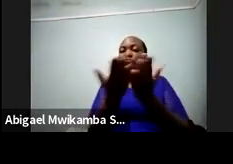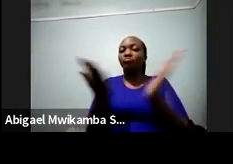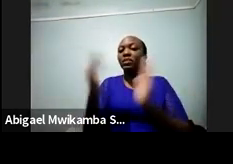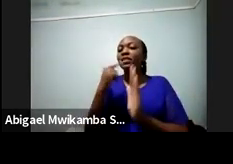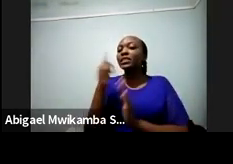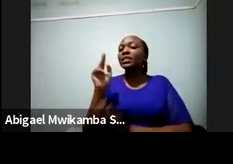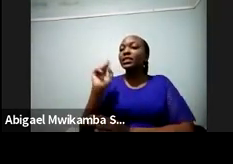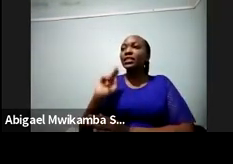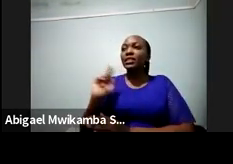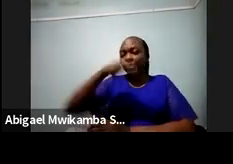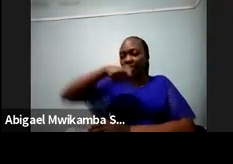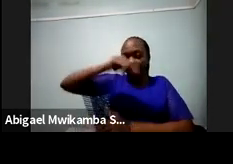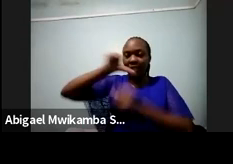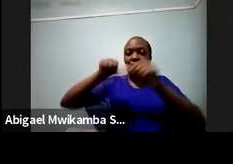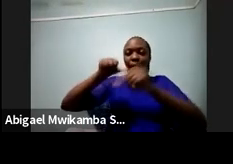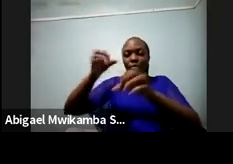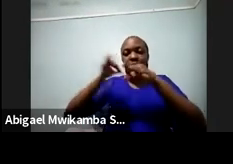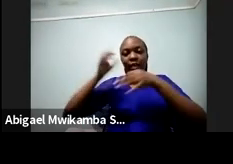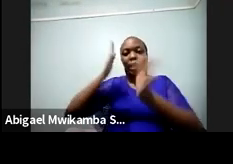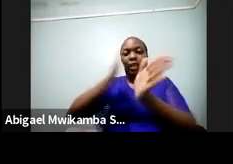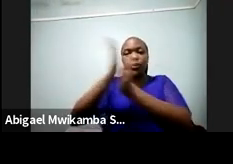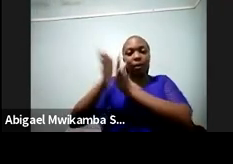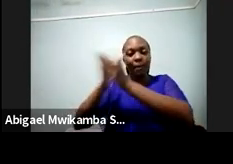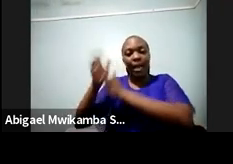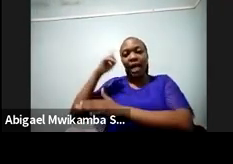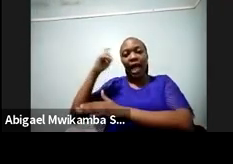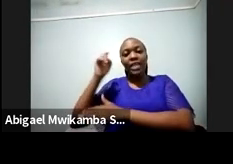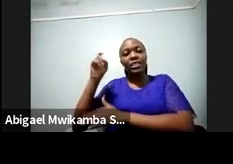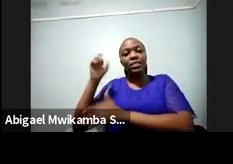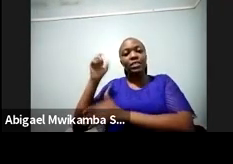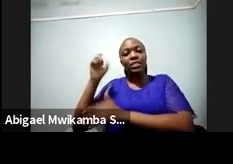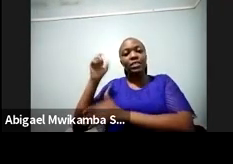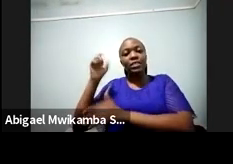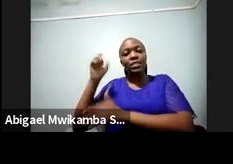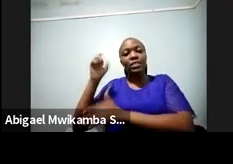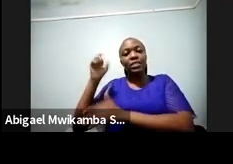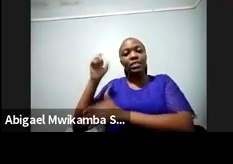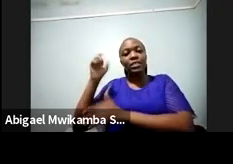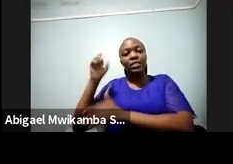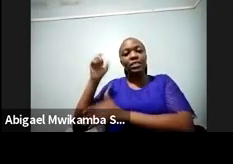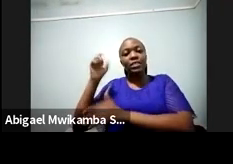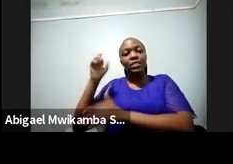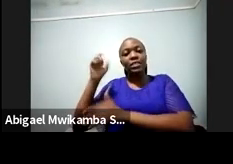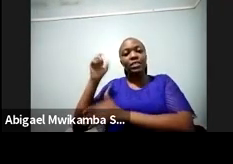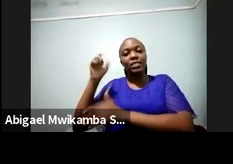dreams or financial plans? What kind of plans do you have, if I may ask?